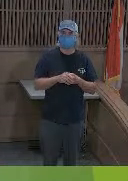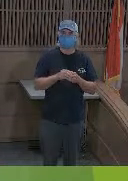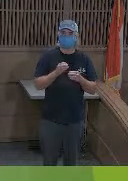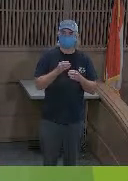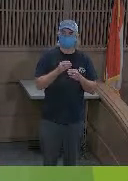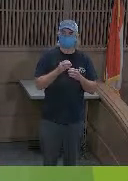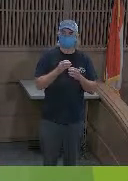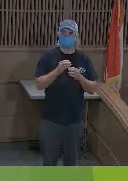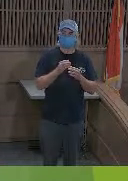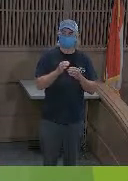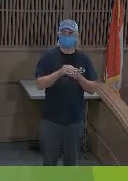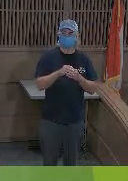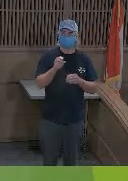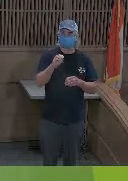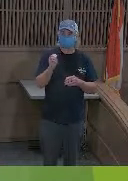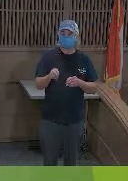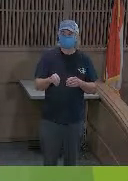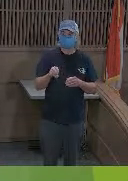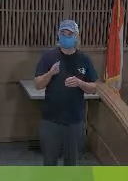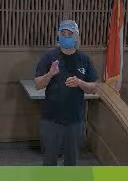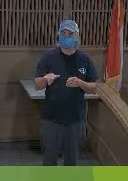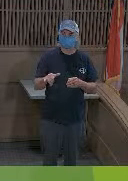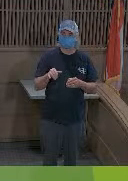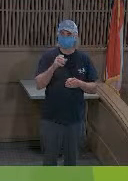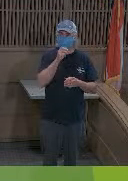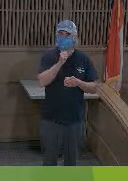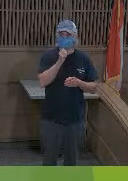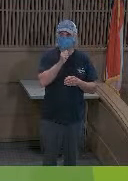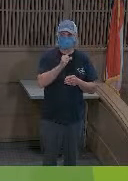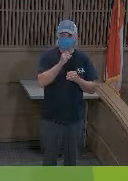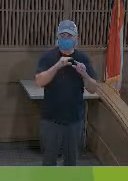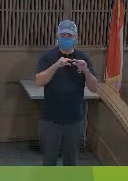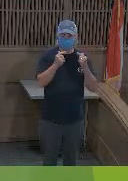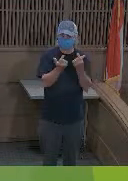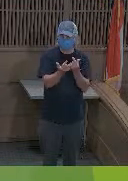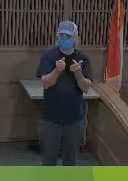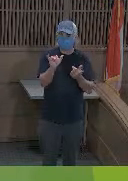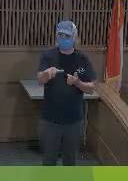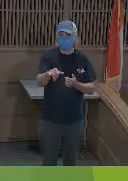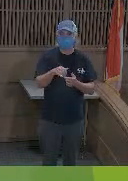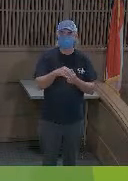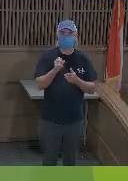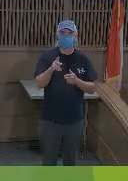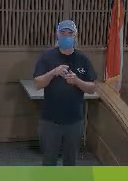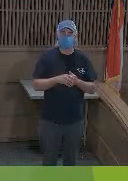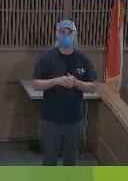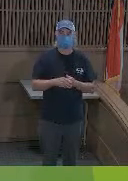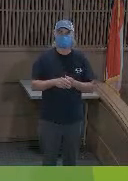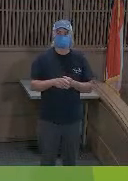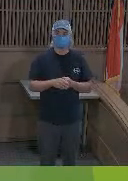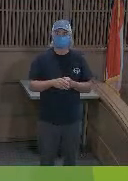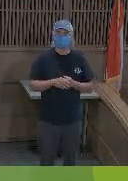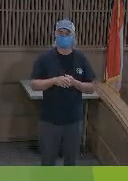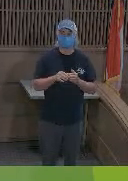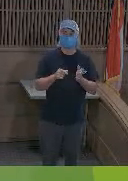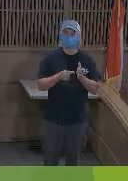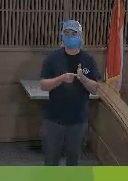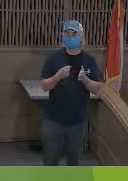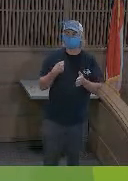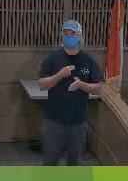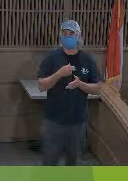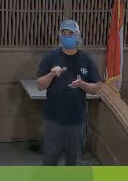range. This is a very telling story. I mean, this is a very telling graph because obviously what it shows us